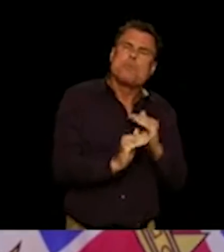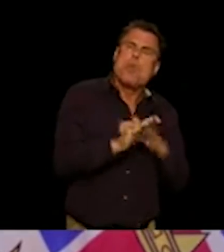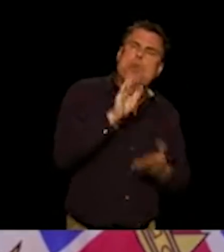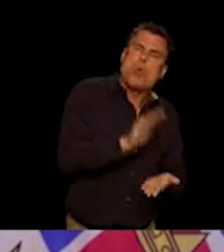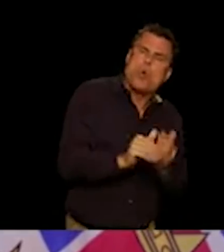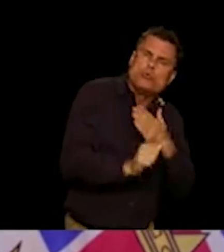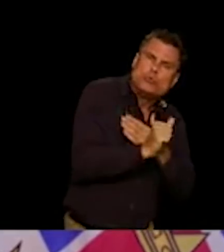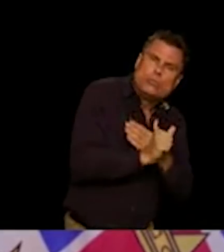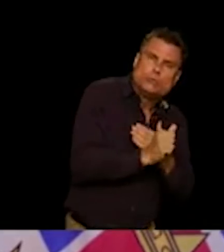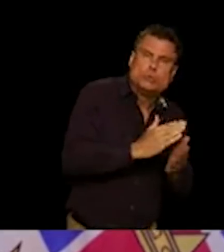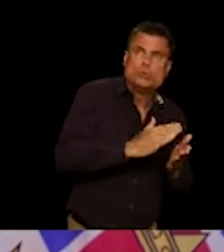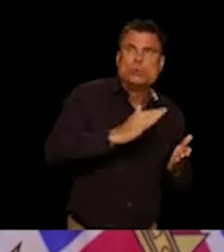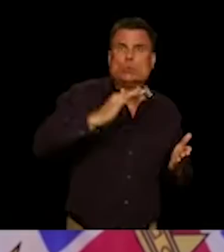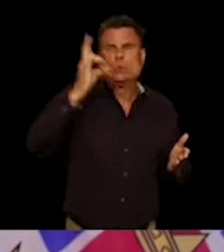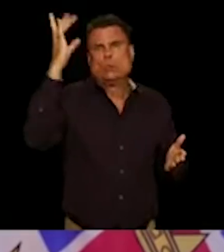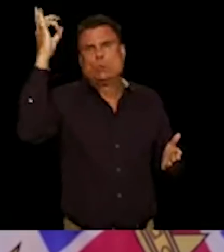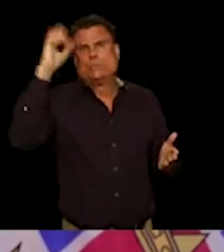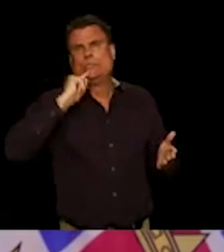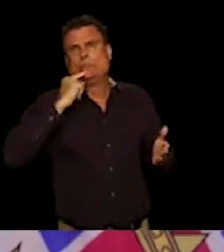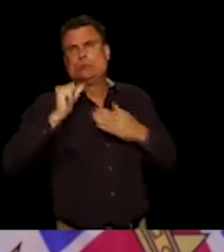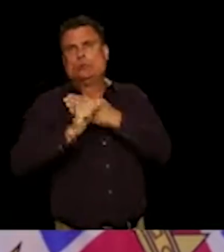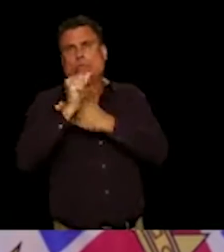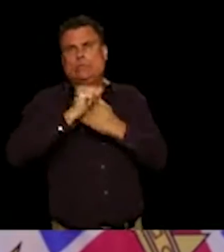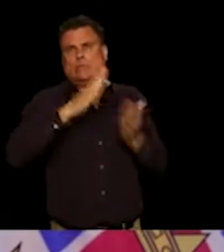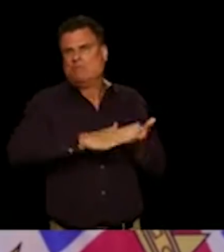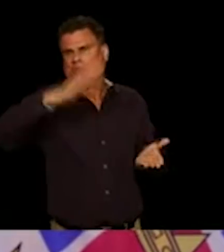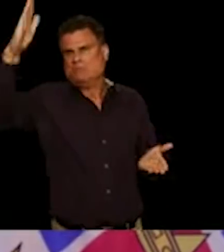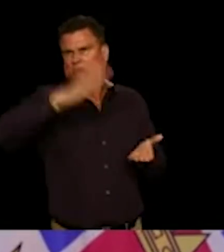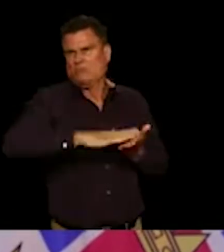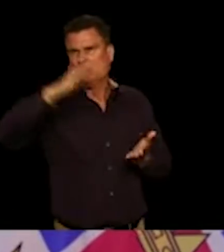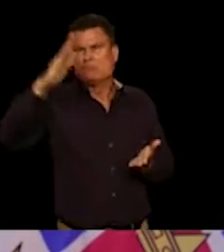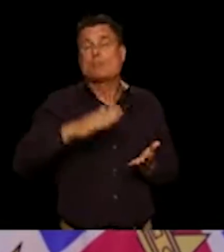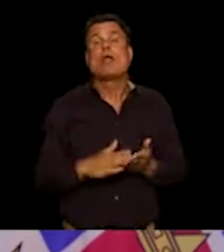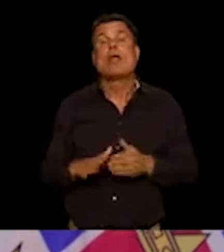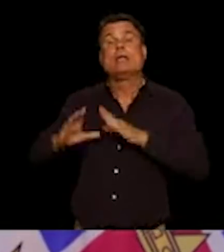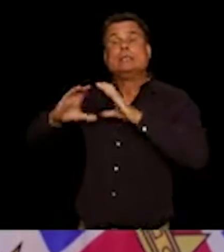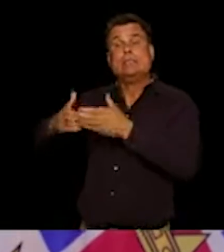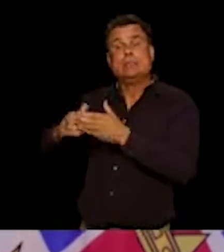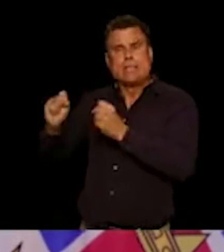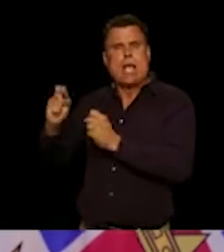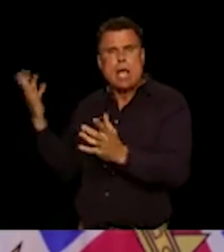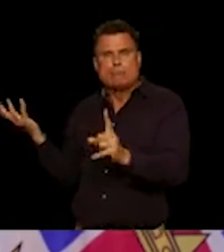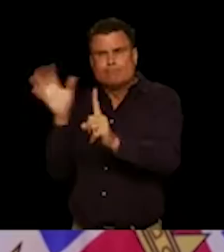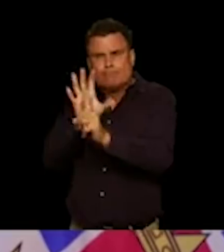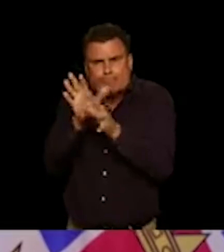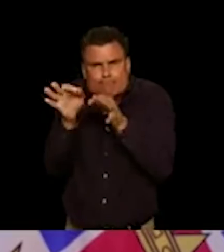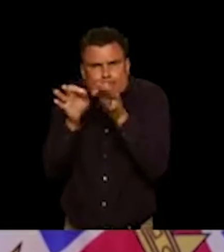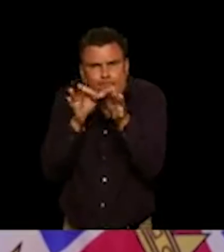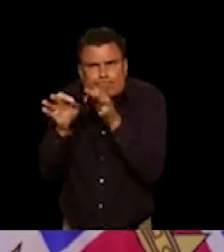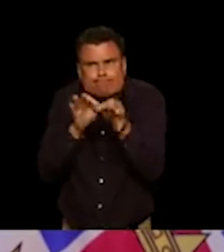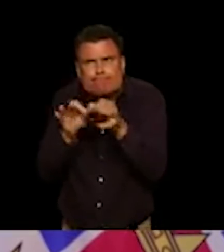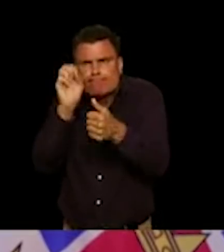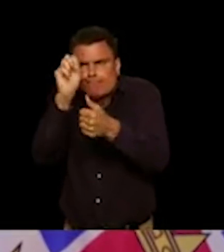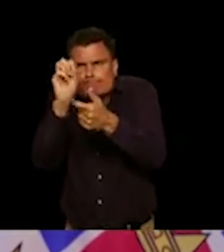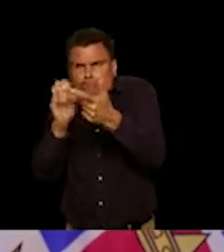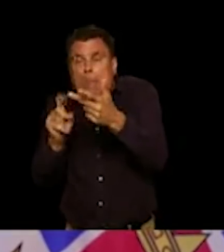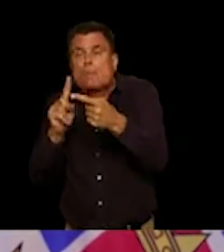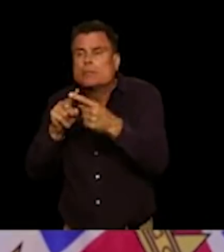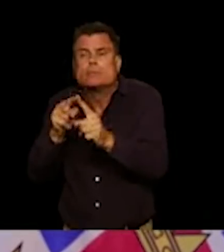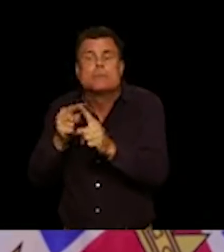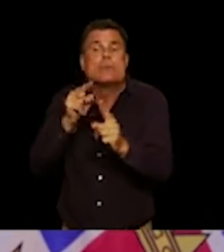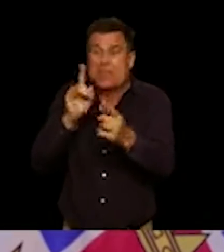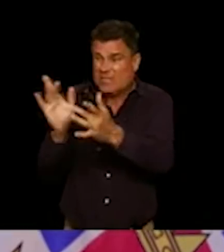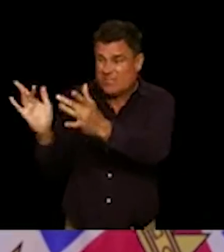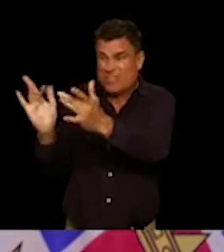time, and we ask them to monitor themselves carefully for symptoms and give them a number so they know what to do if they start to feel